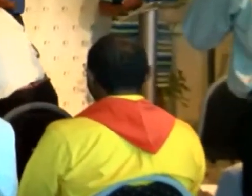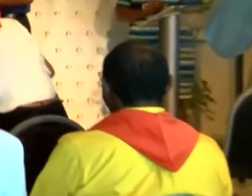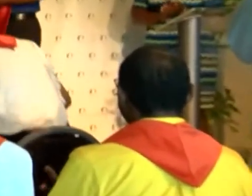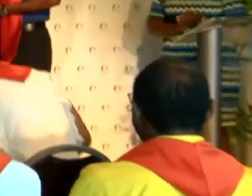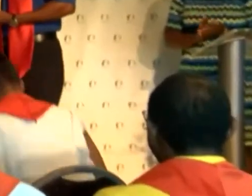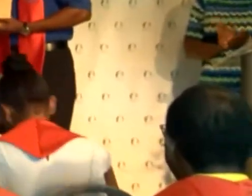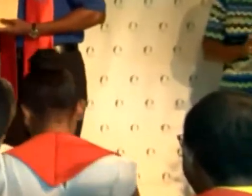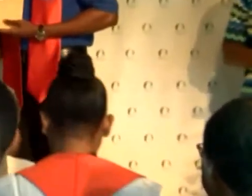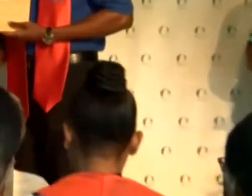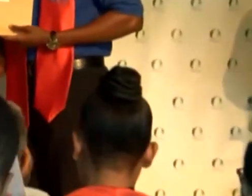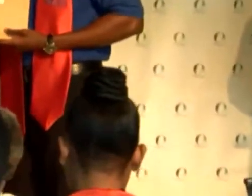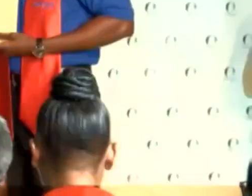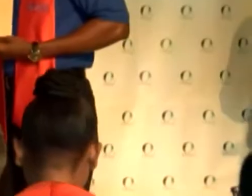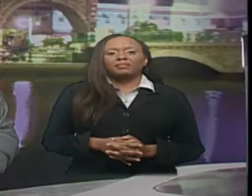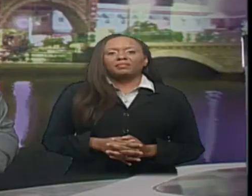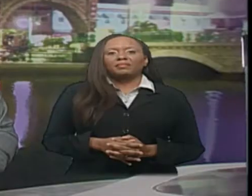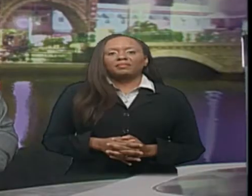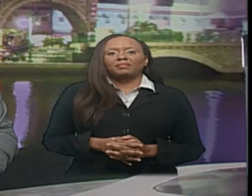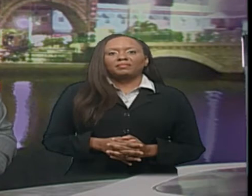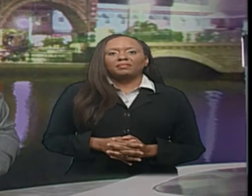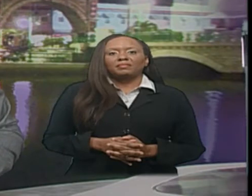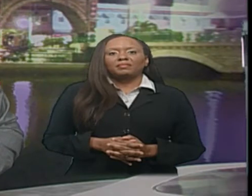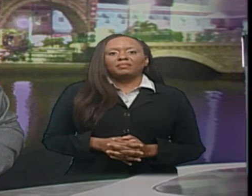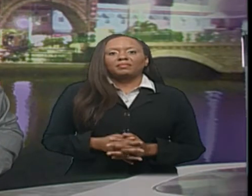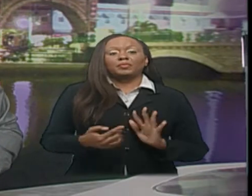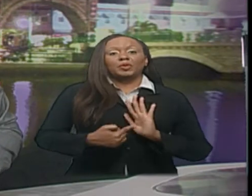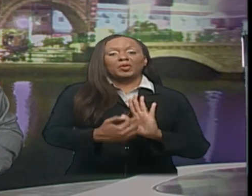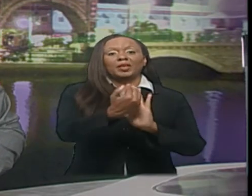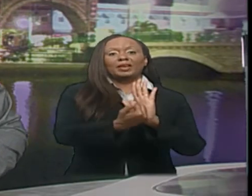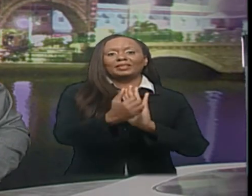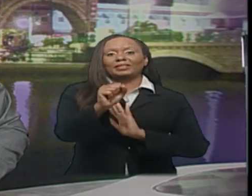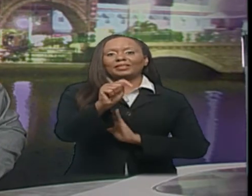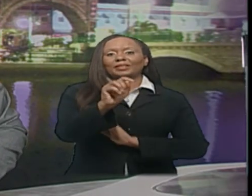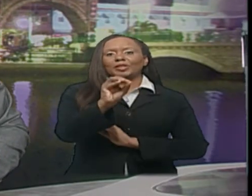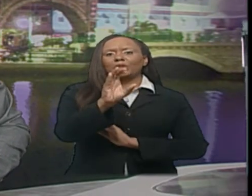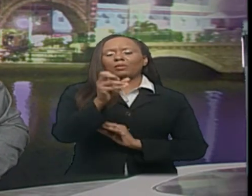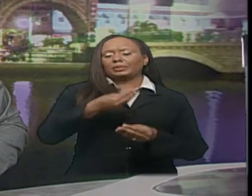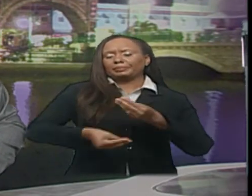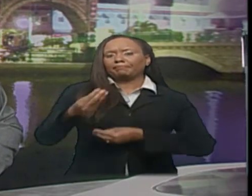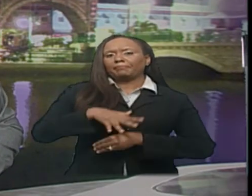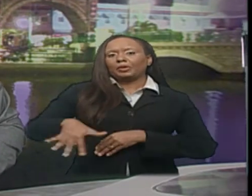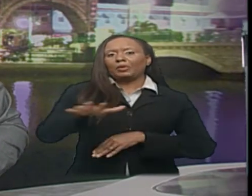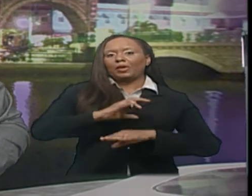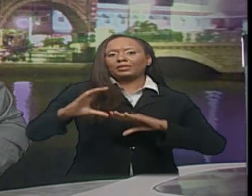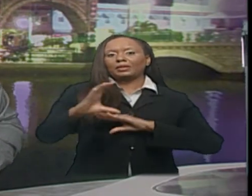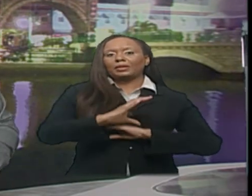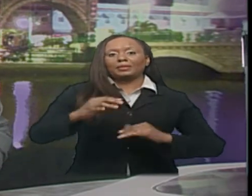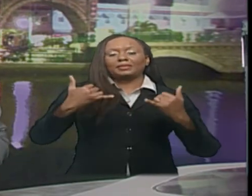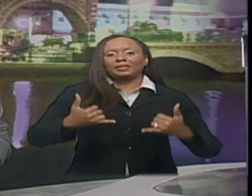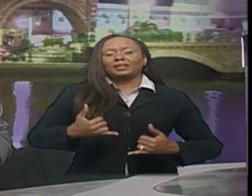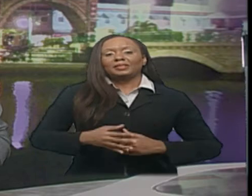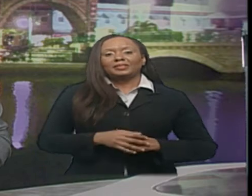by March 2019. Well, it's time now to take a look at how stocks traded on selected exchanges across the